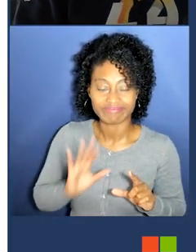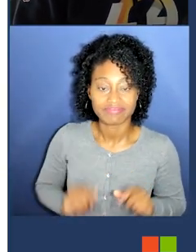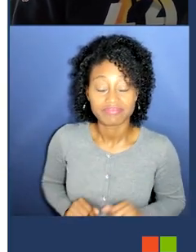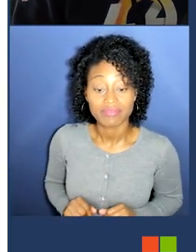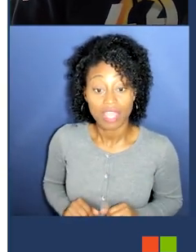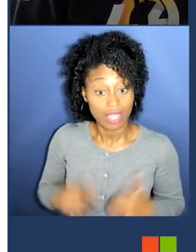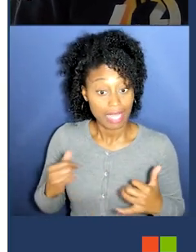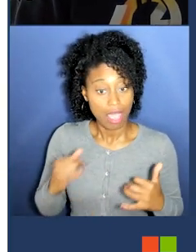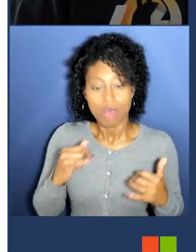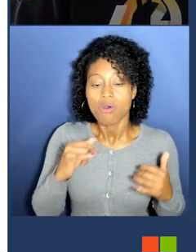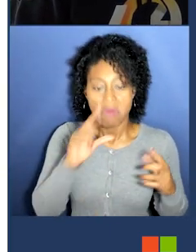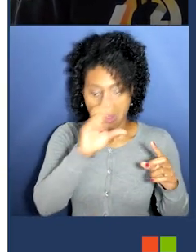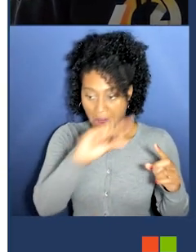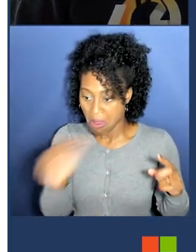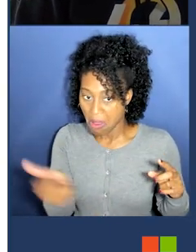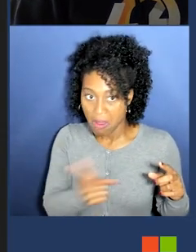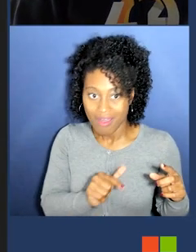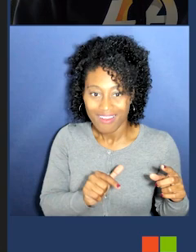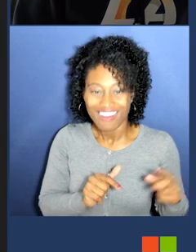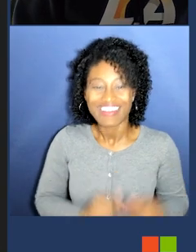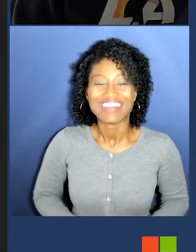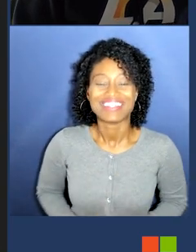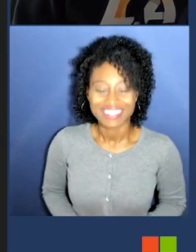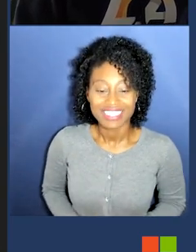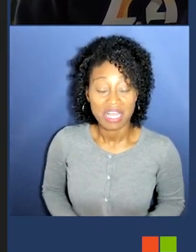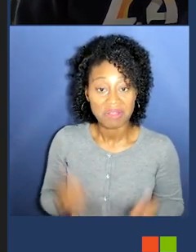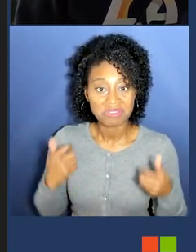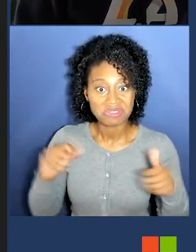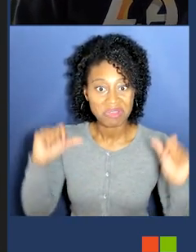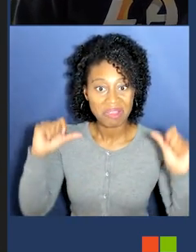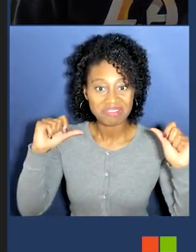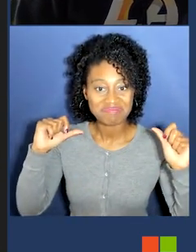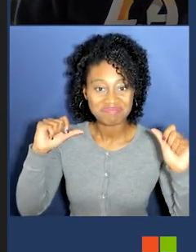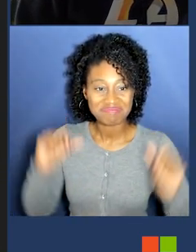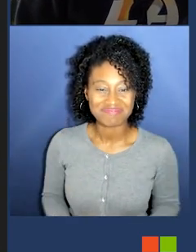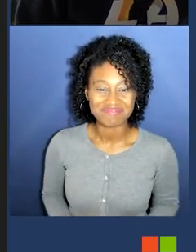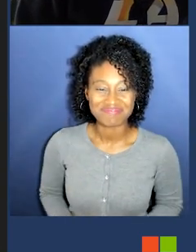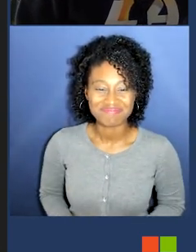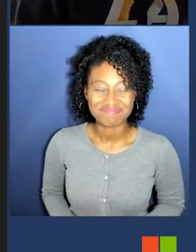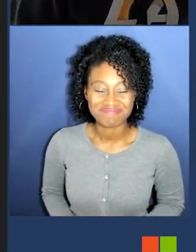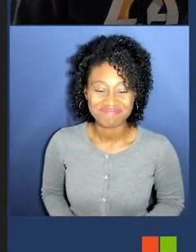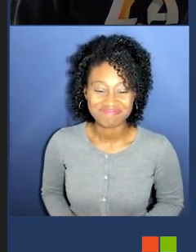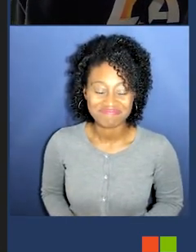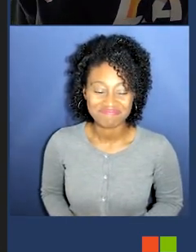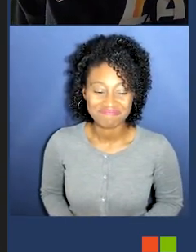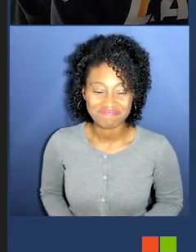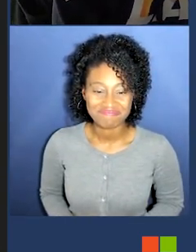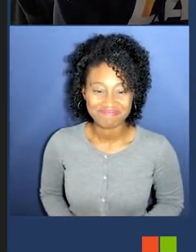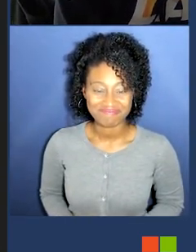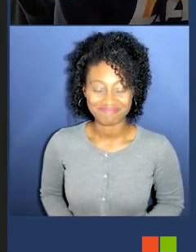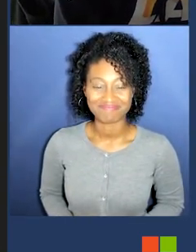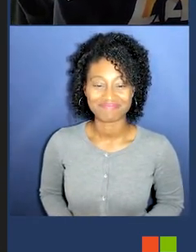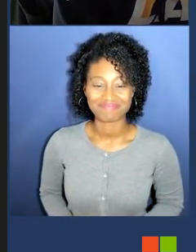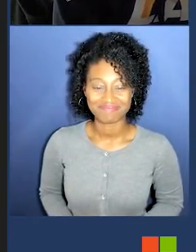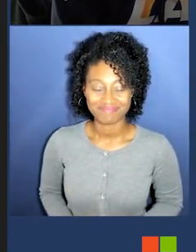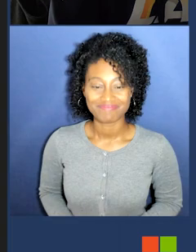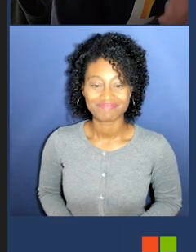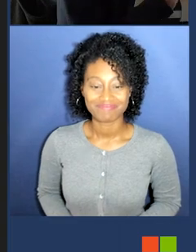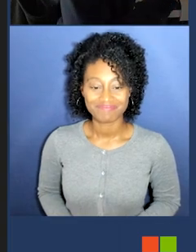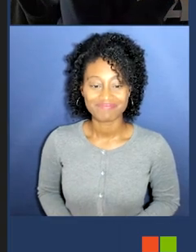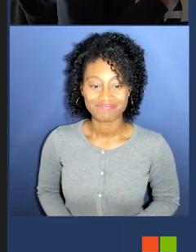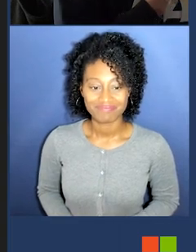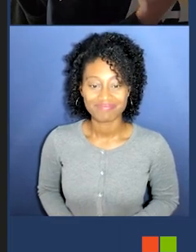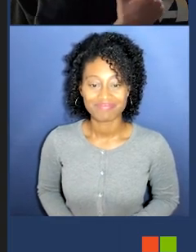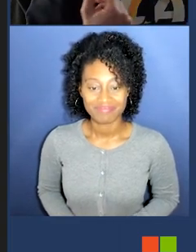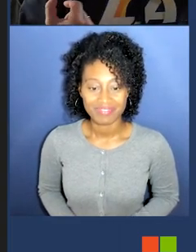components. Let's actually try it out and start it. So when I hit F5,